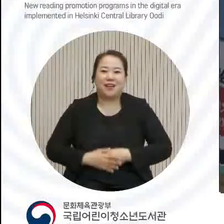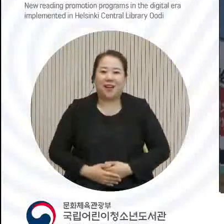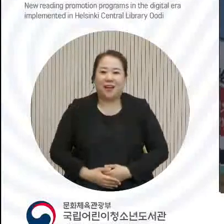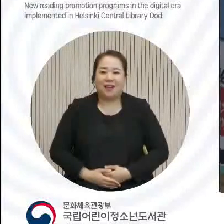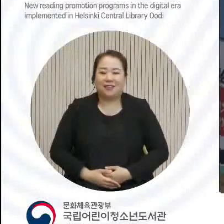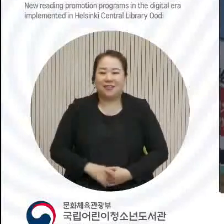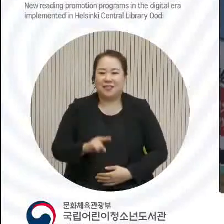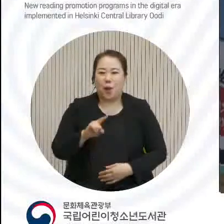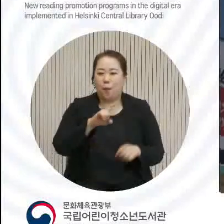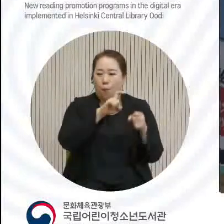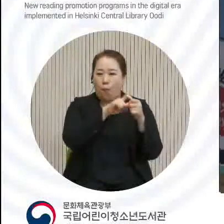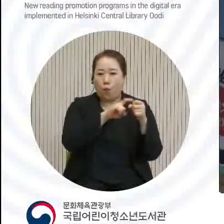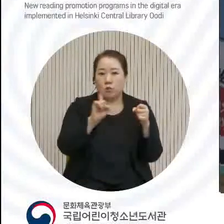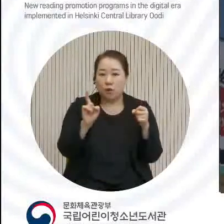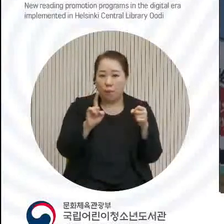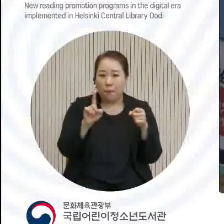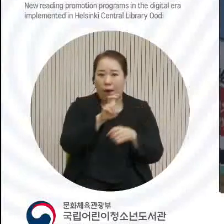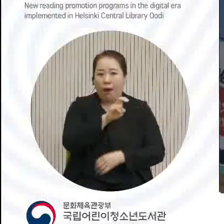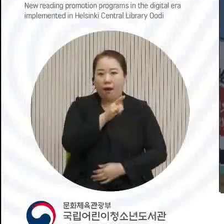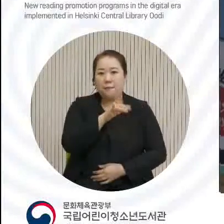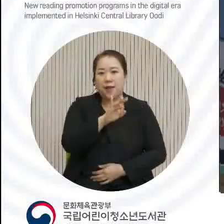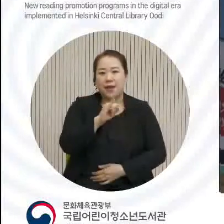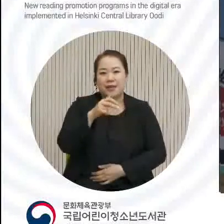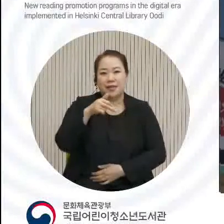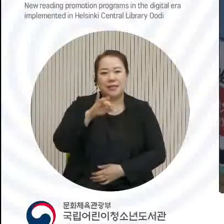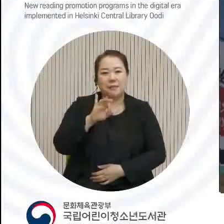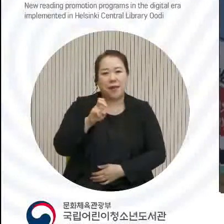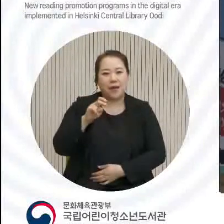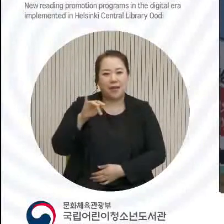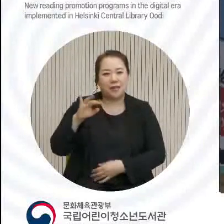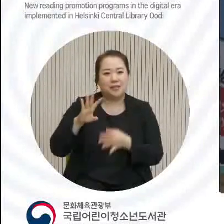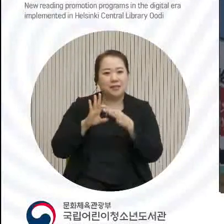music-themed story and Makey equipment.